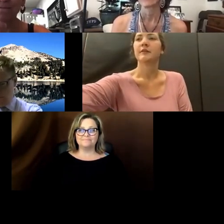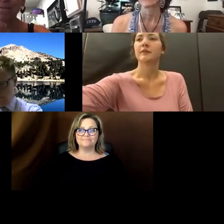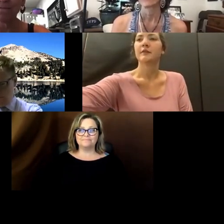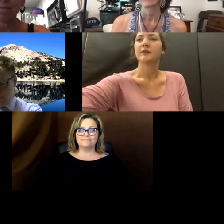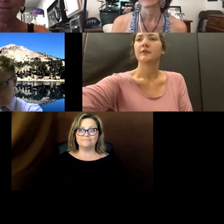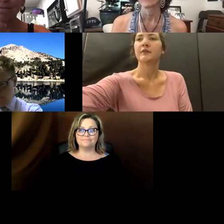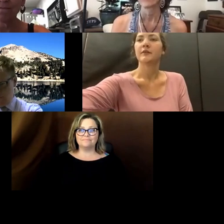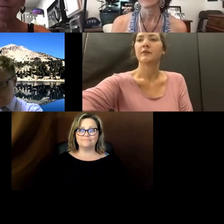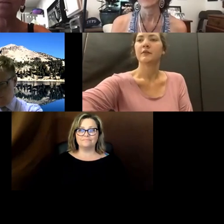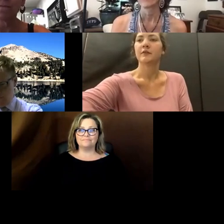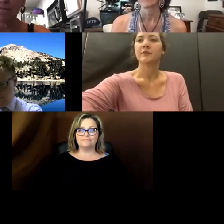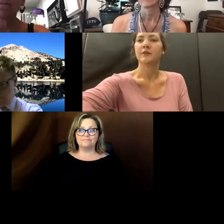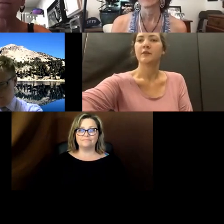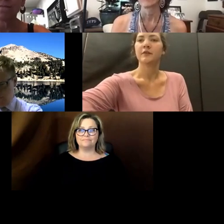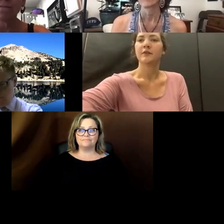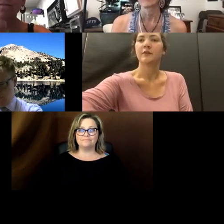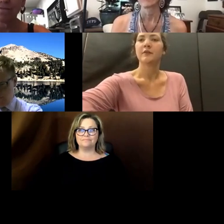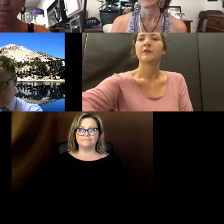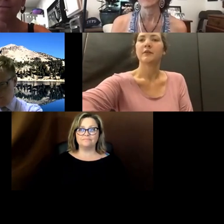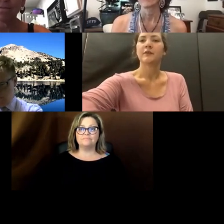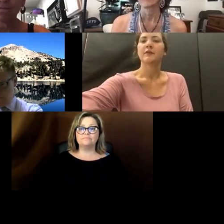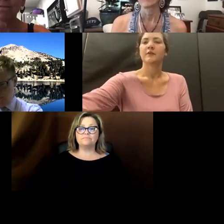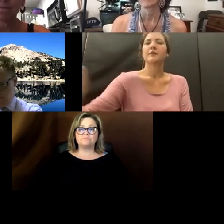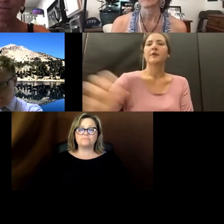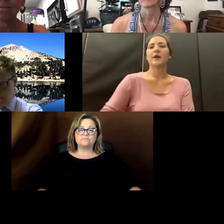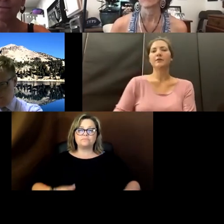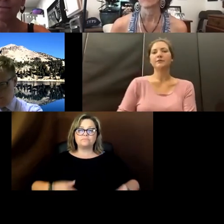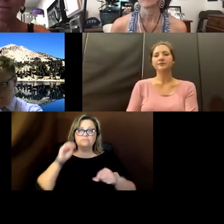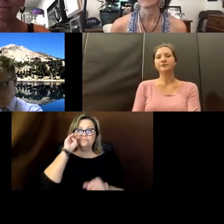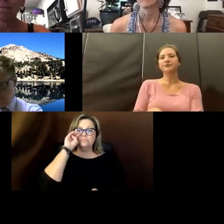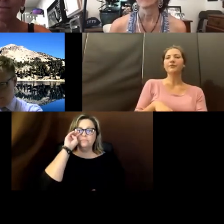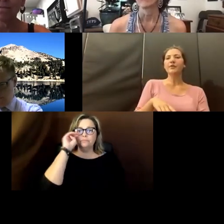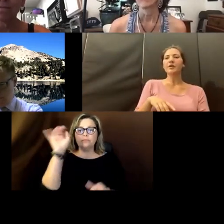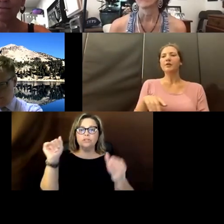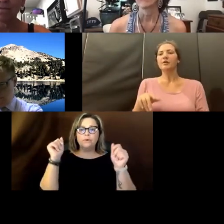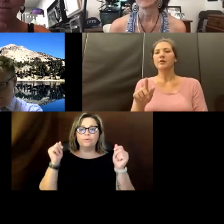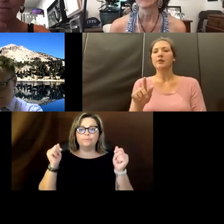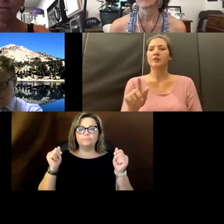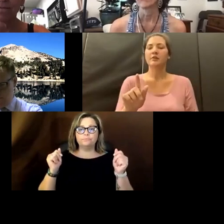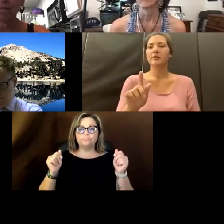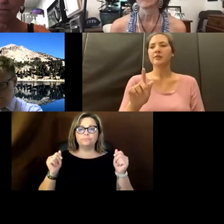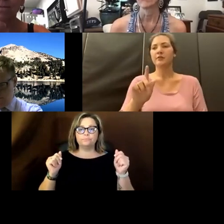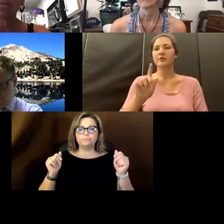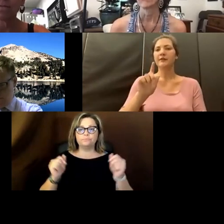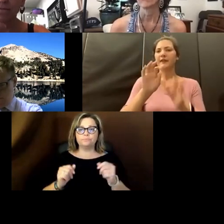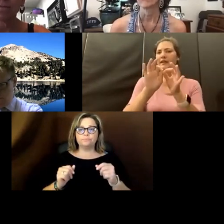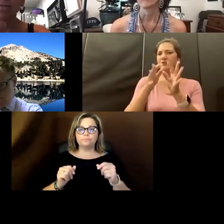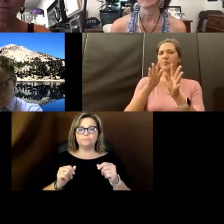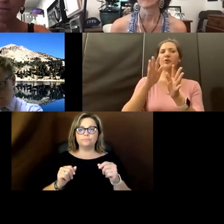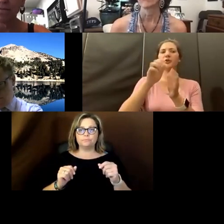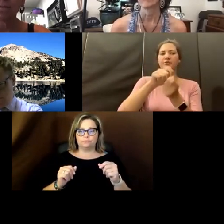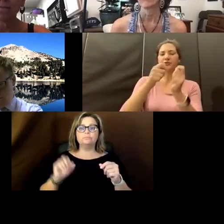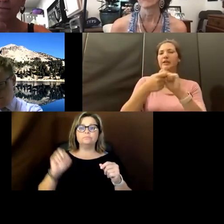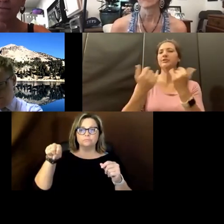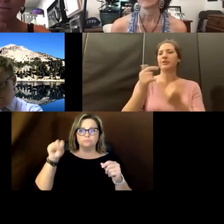So the Village Movement, Tatiana coming in again saying the Village Movement has been very successful in certain areas, and the